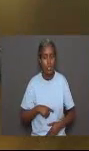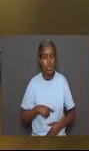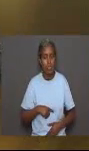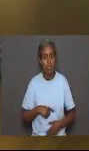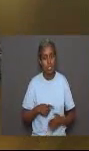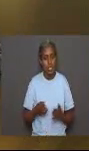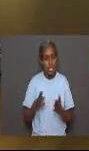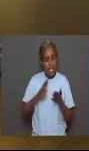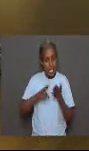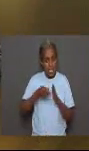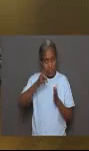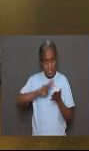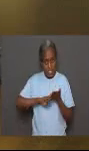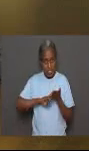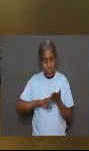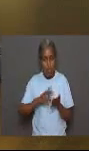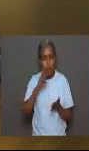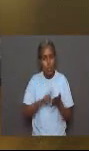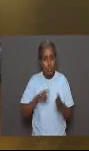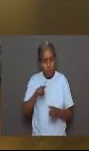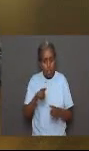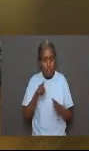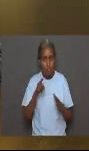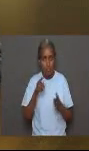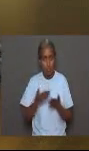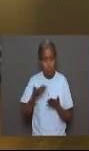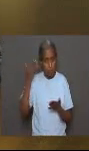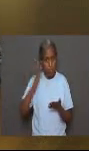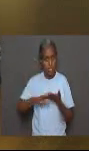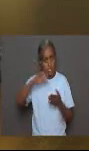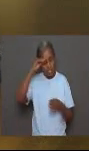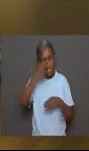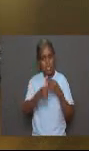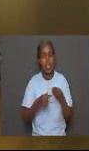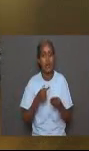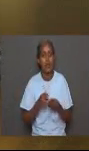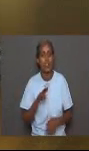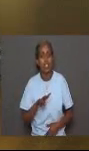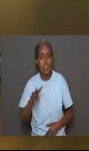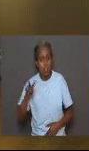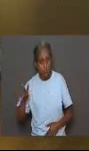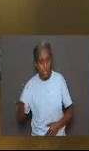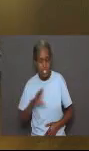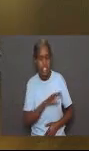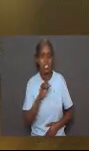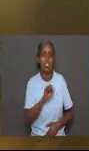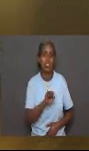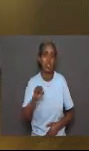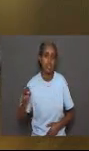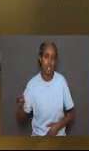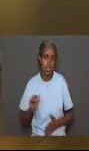to revisit what you have already learned about vectors and